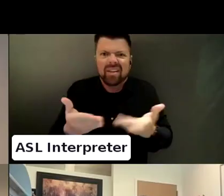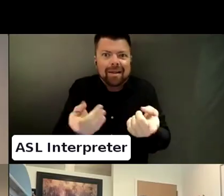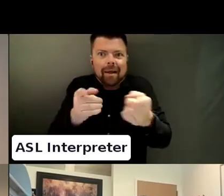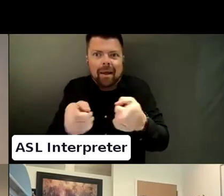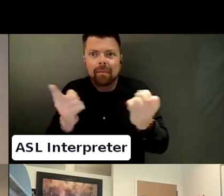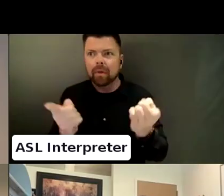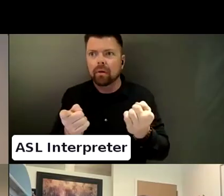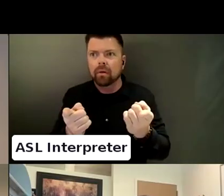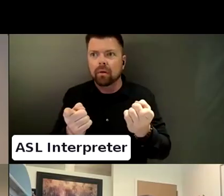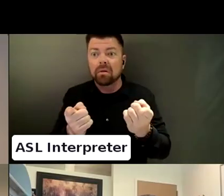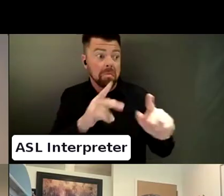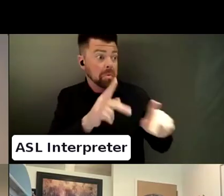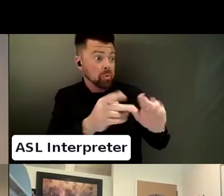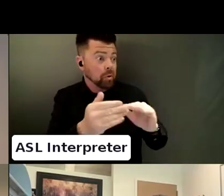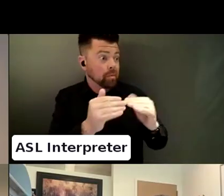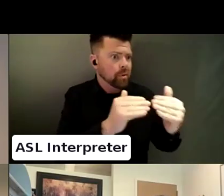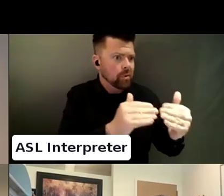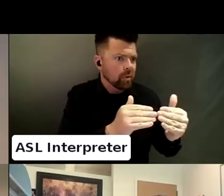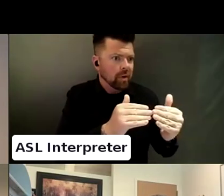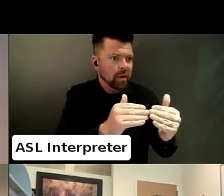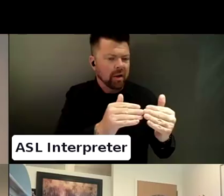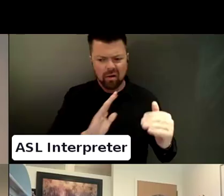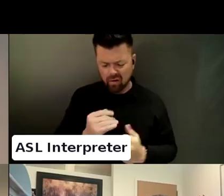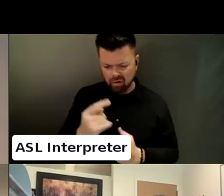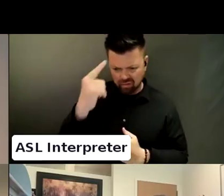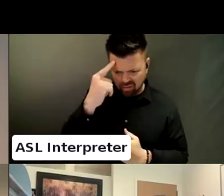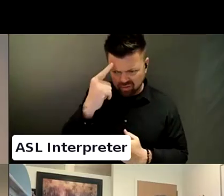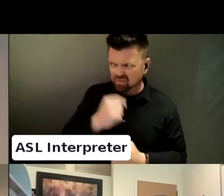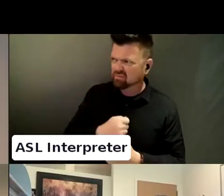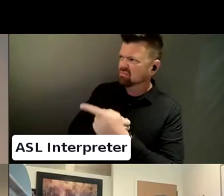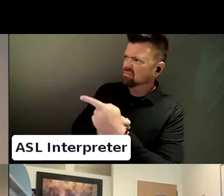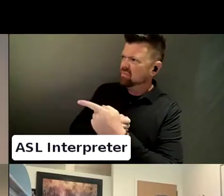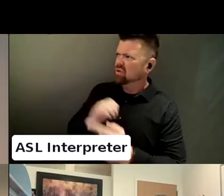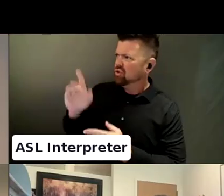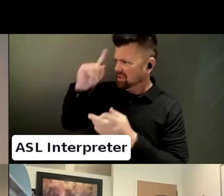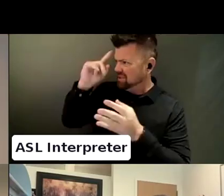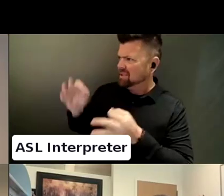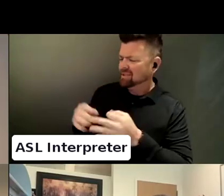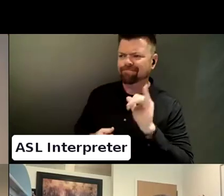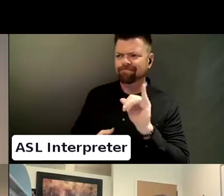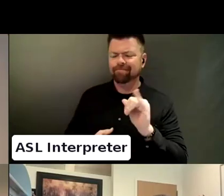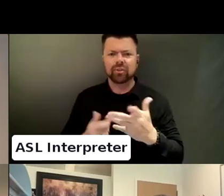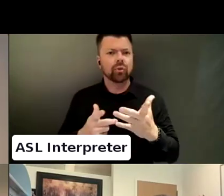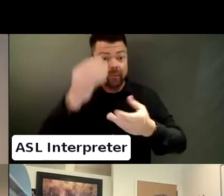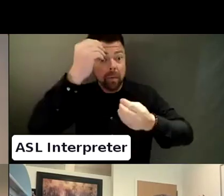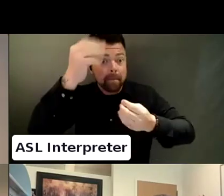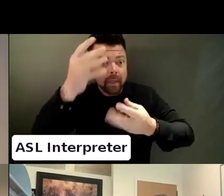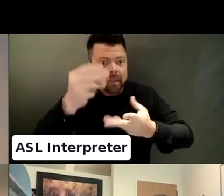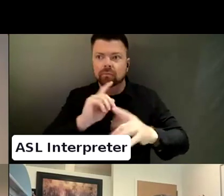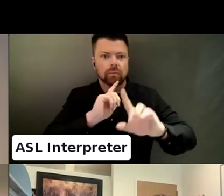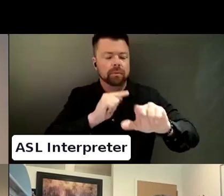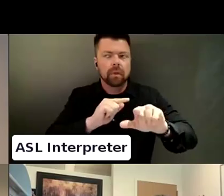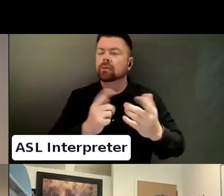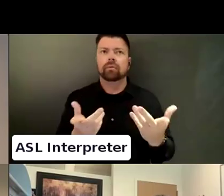in the community that might not be the decision that maybe they would like. So the input is very important. And this is such a